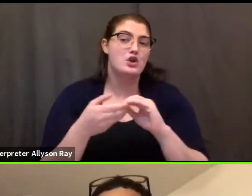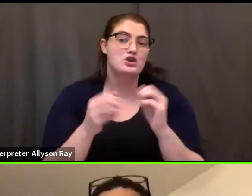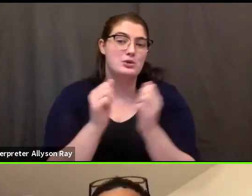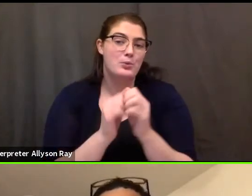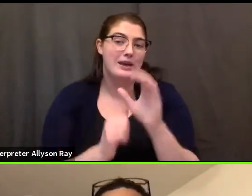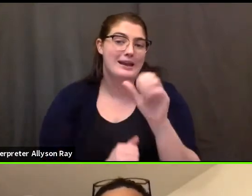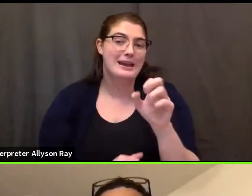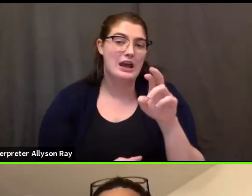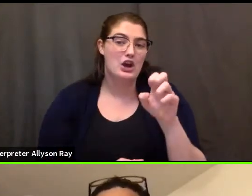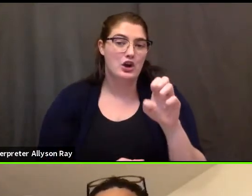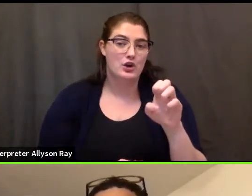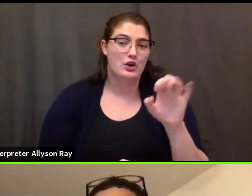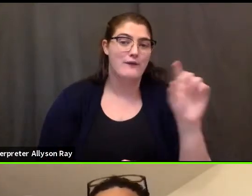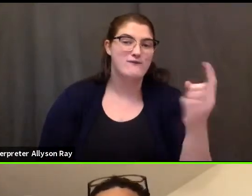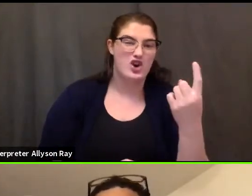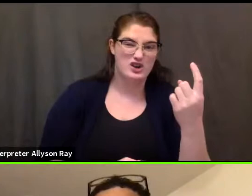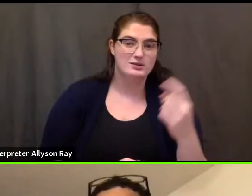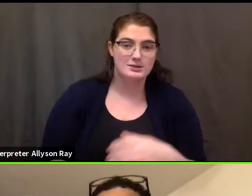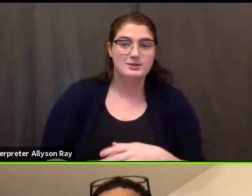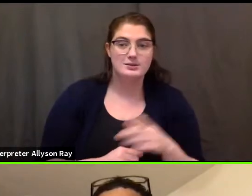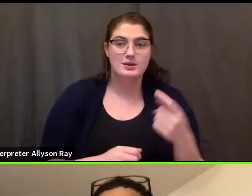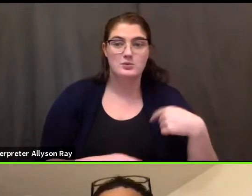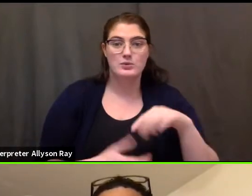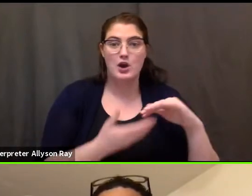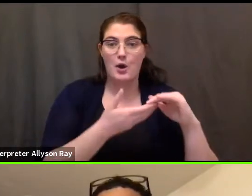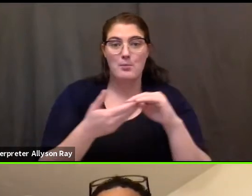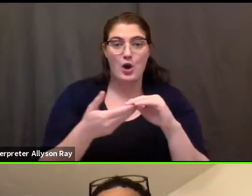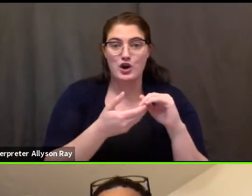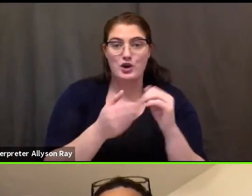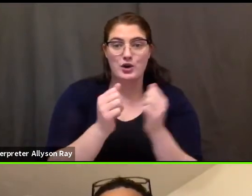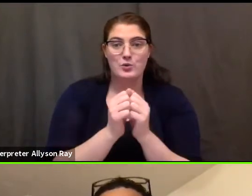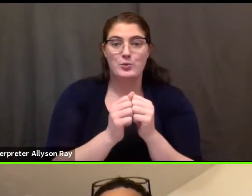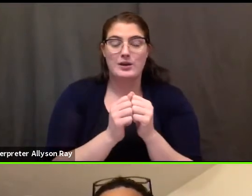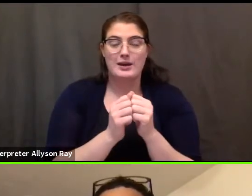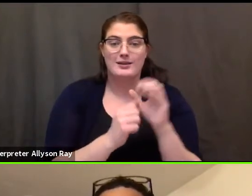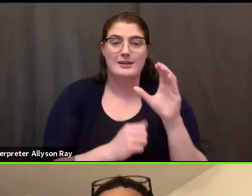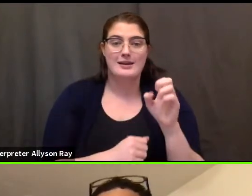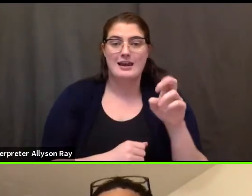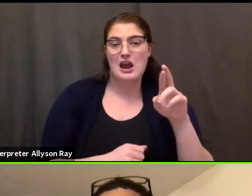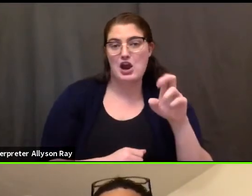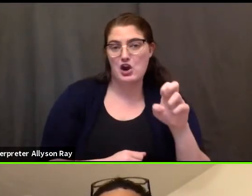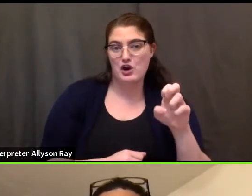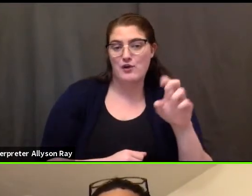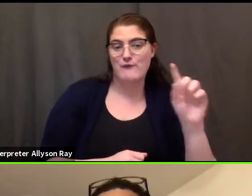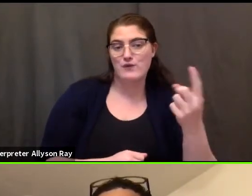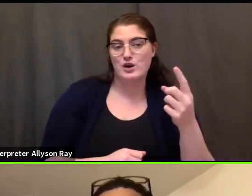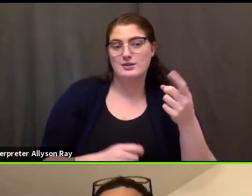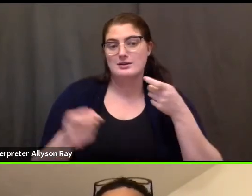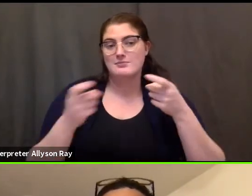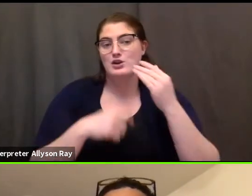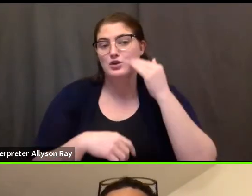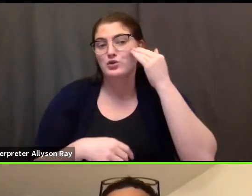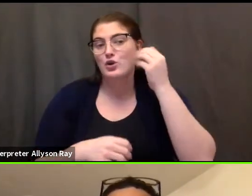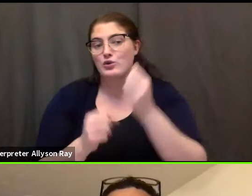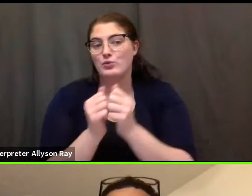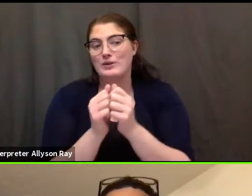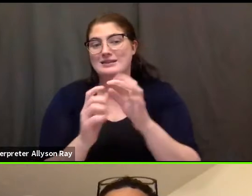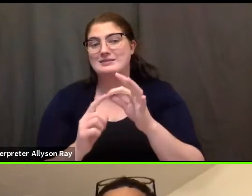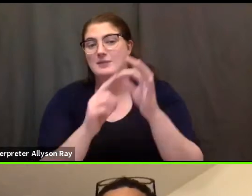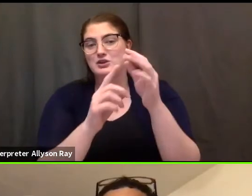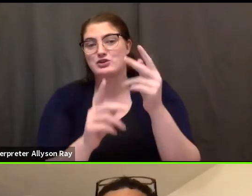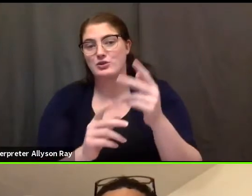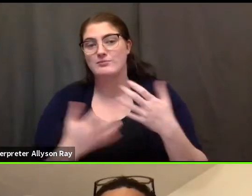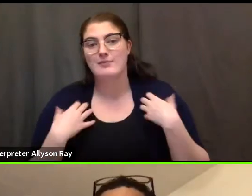are in partnership with Care First to manage adults with special healthcare needs. In terms of context, these are patients